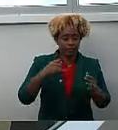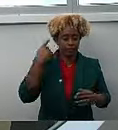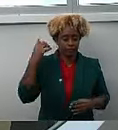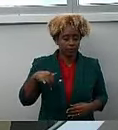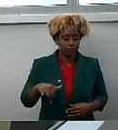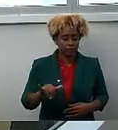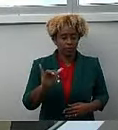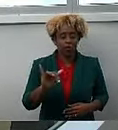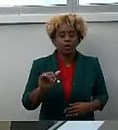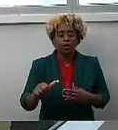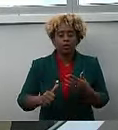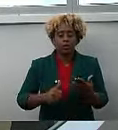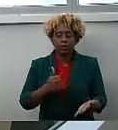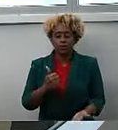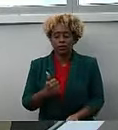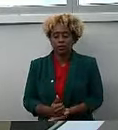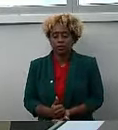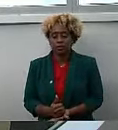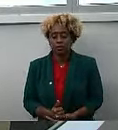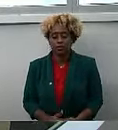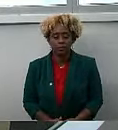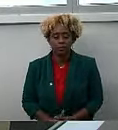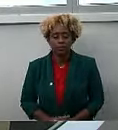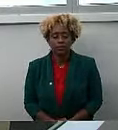forever and ever. Amen.